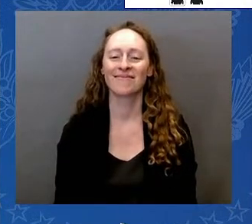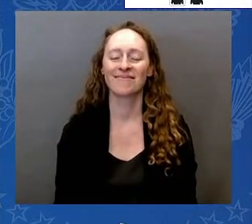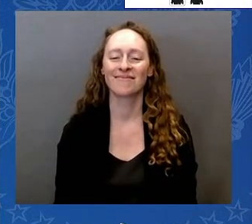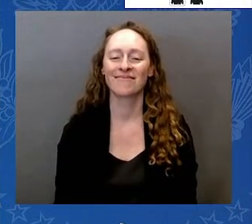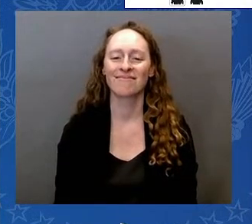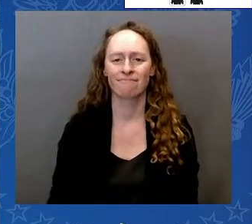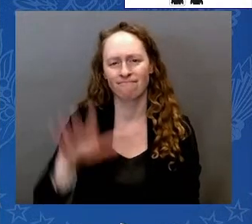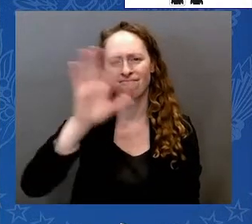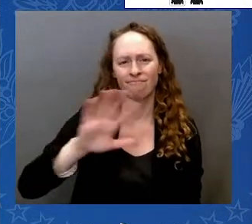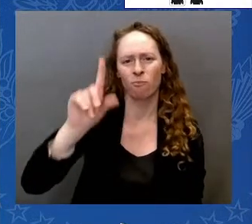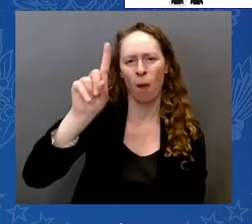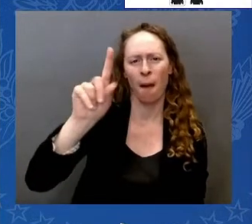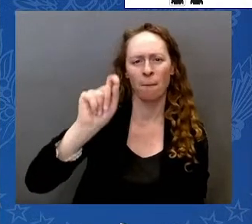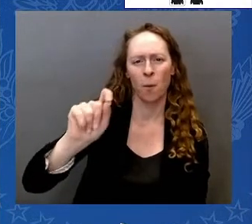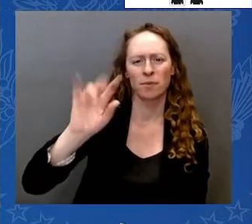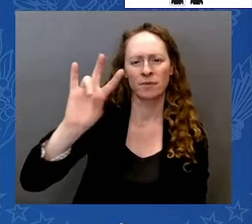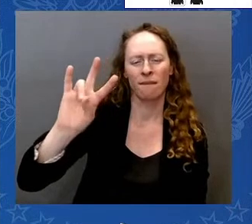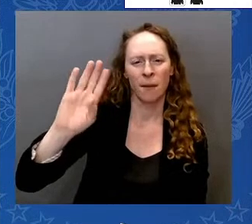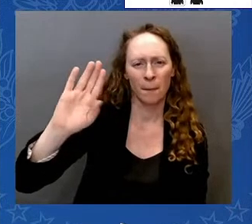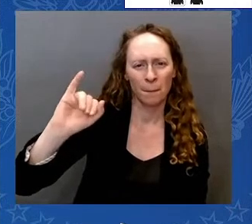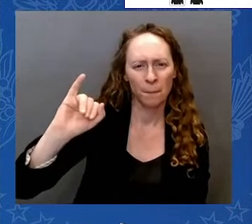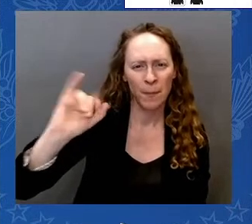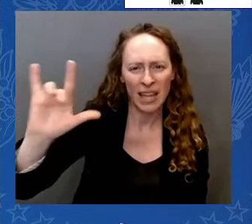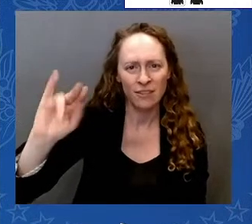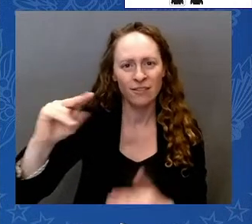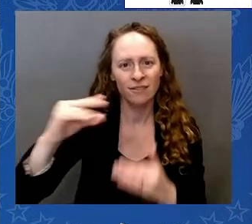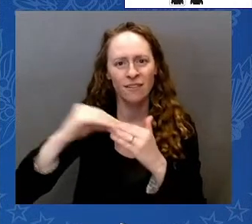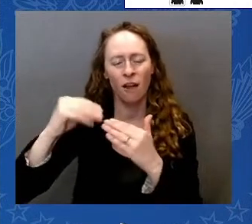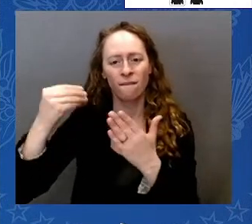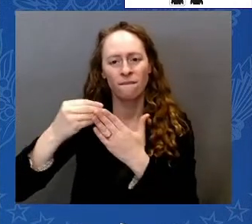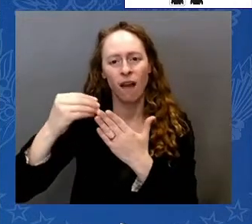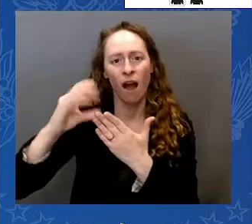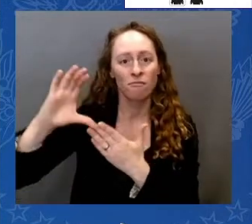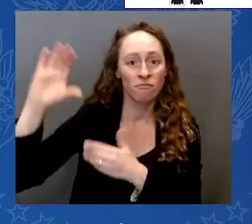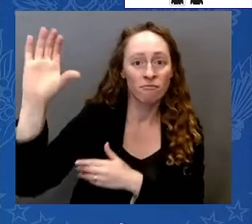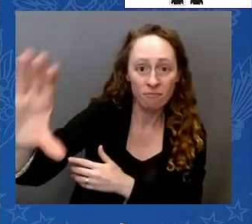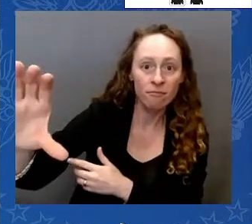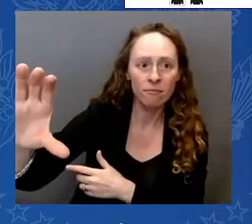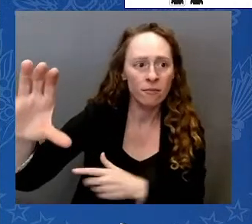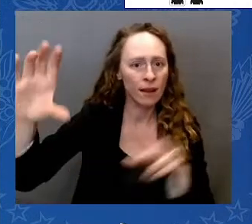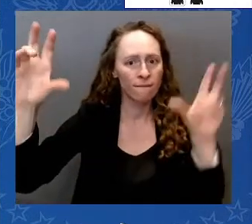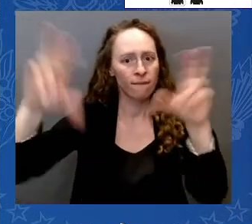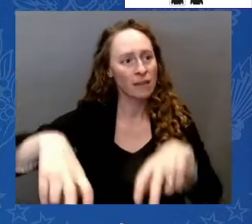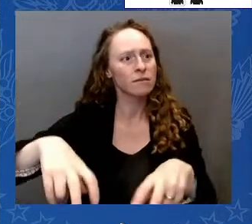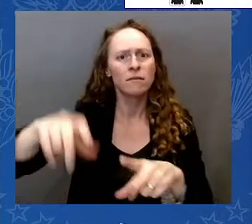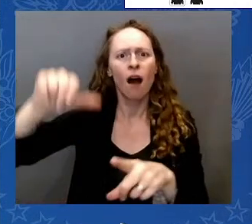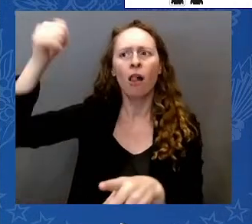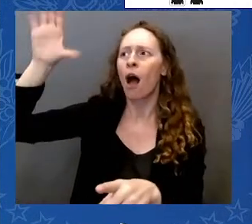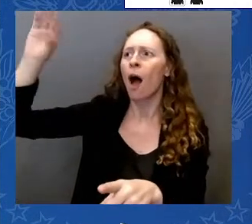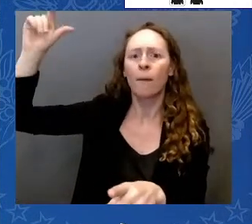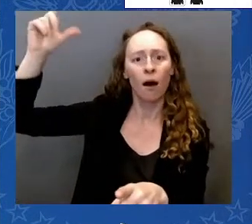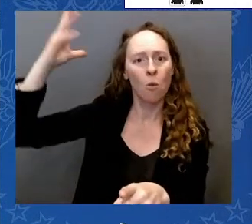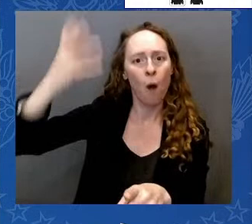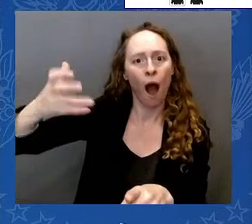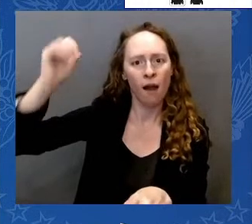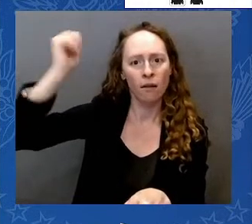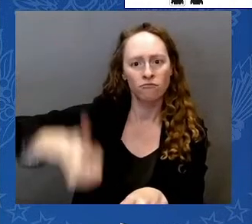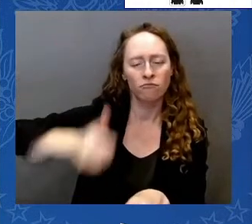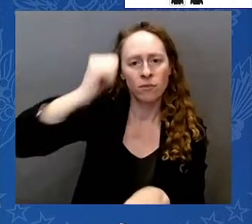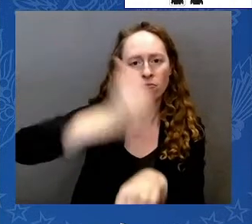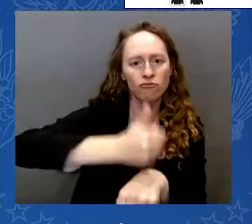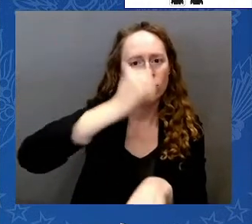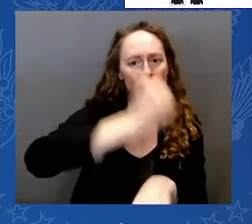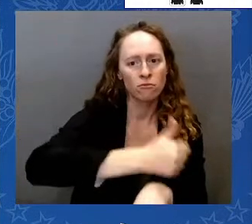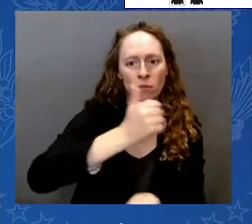investment. Because guess what? We give a tax credit to somebody, and guess what? Companies want to build that product because it's